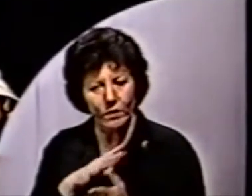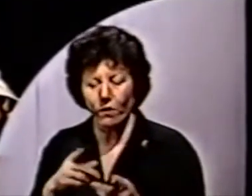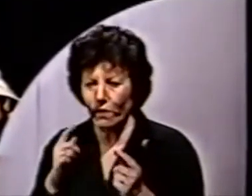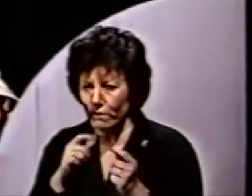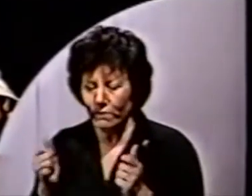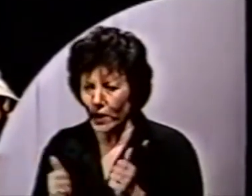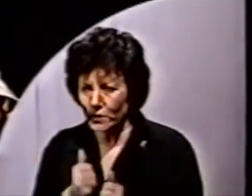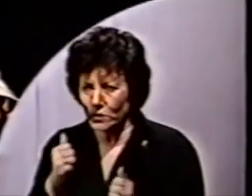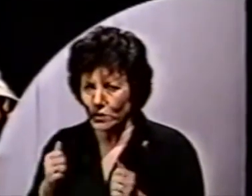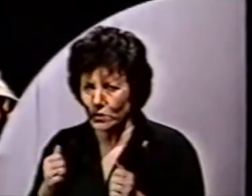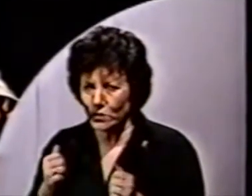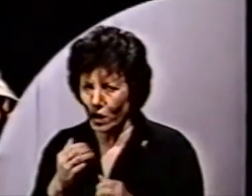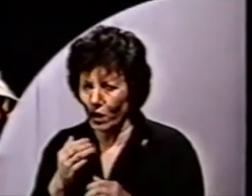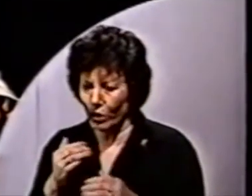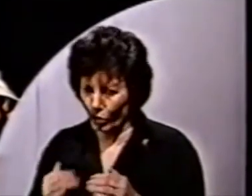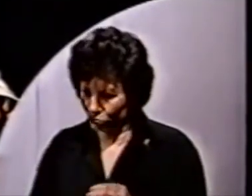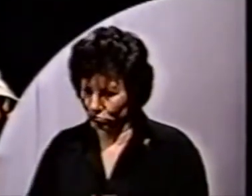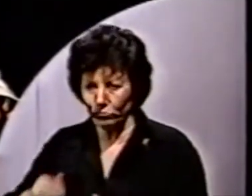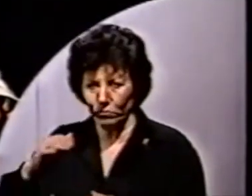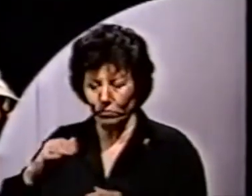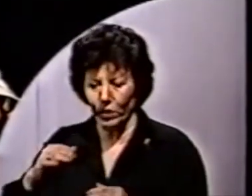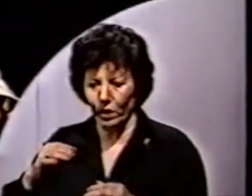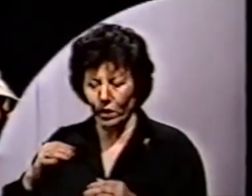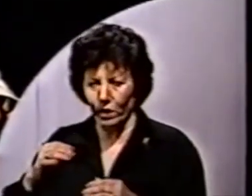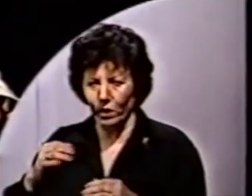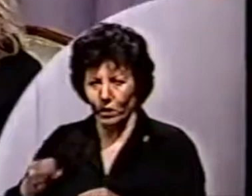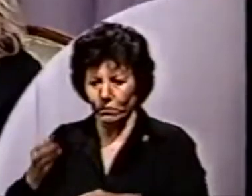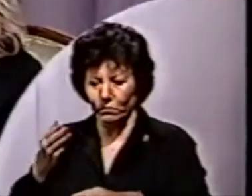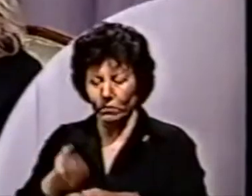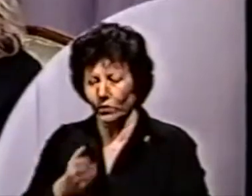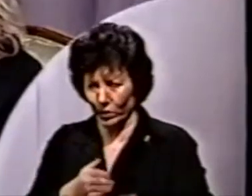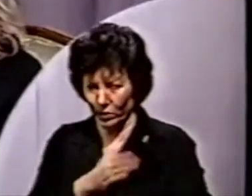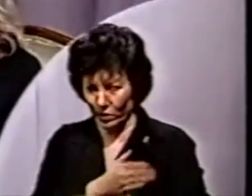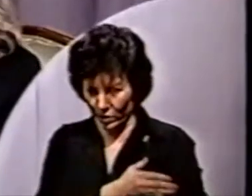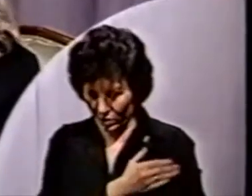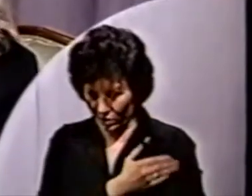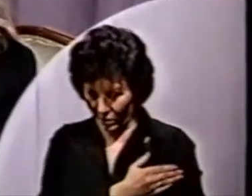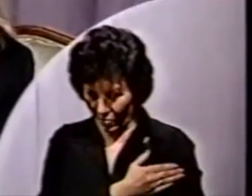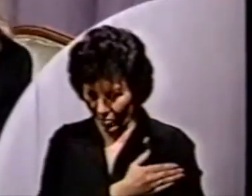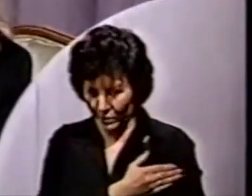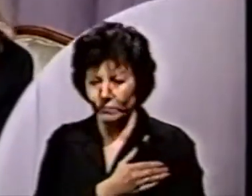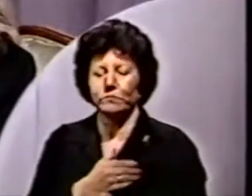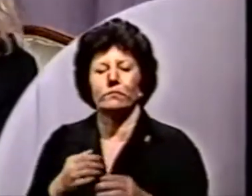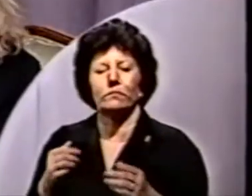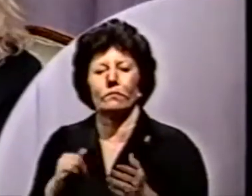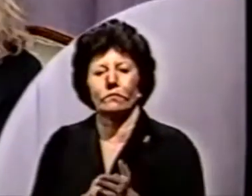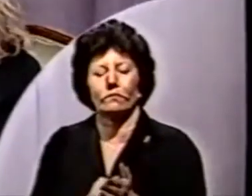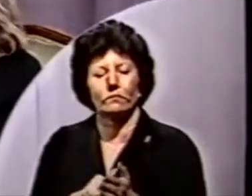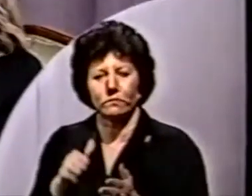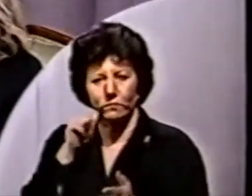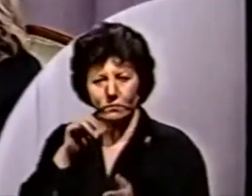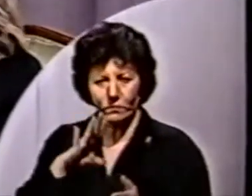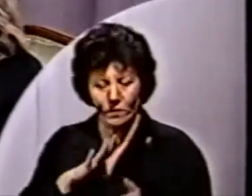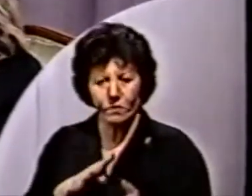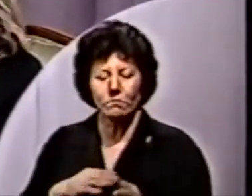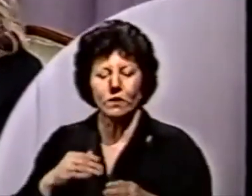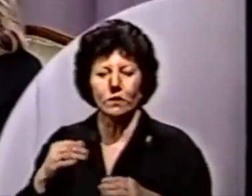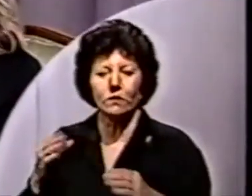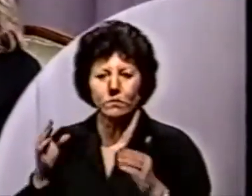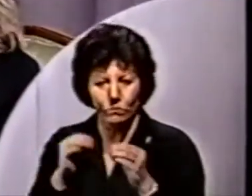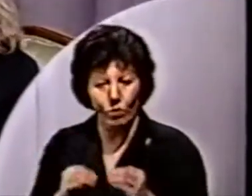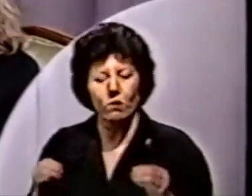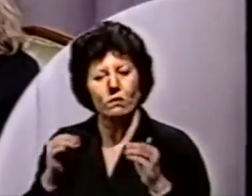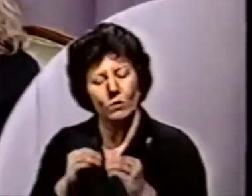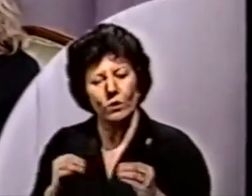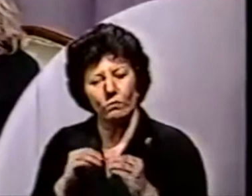growing groups of people with AIDS? That's really true. In some of the other populations, the numbers have leveled off or